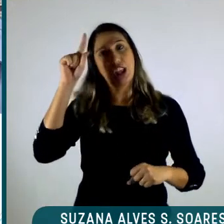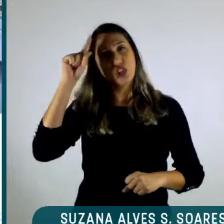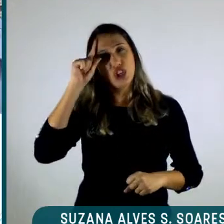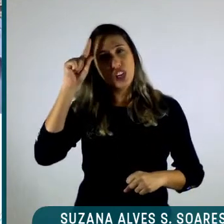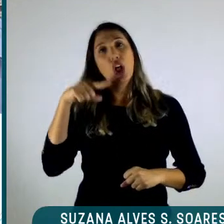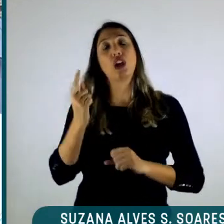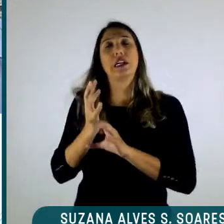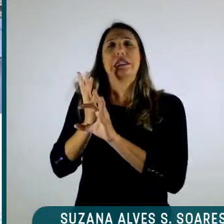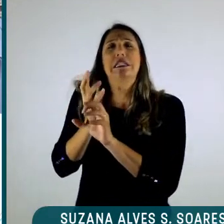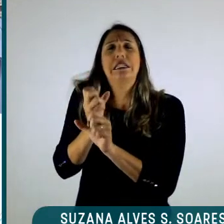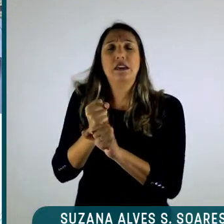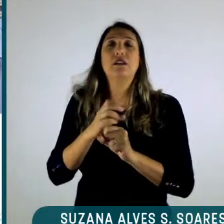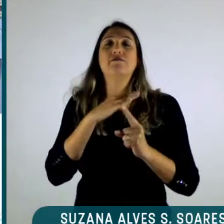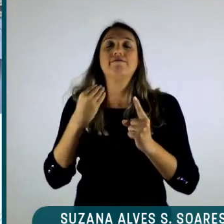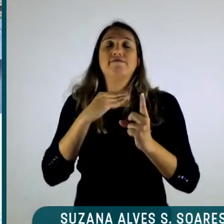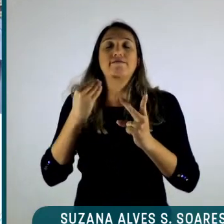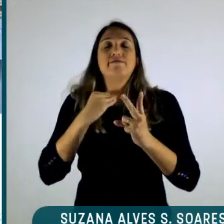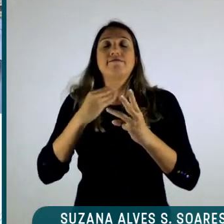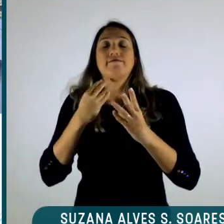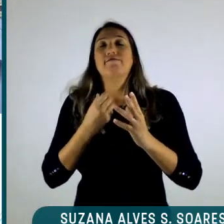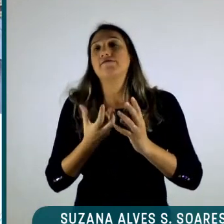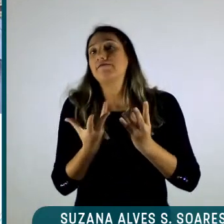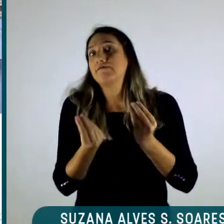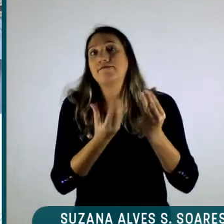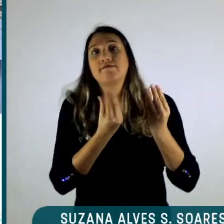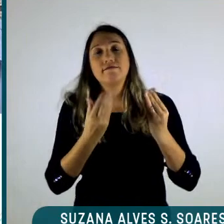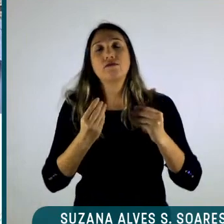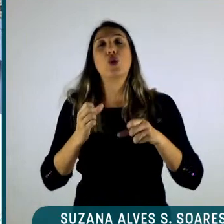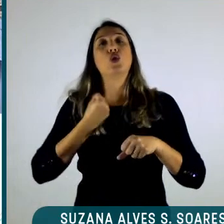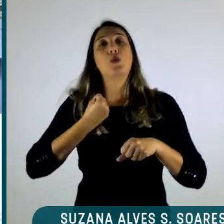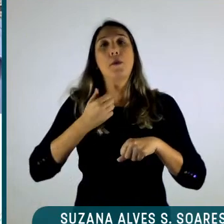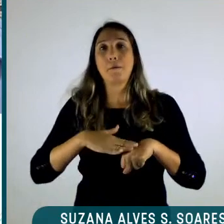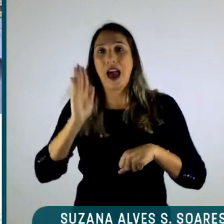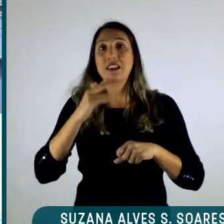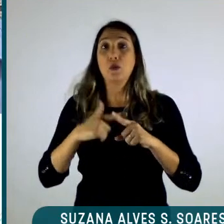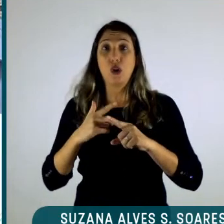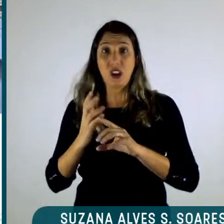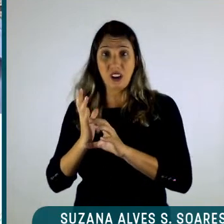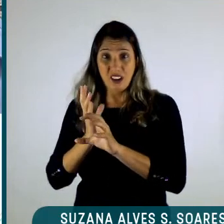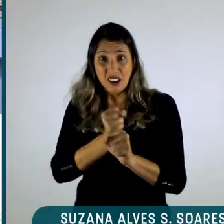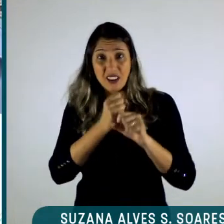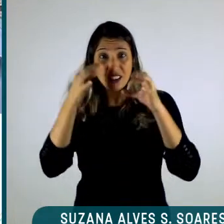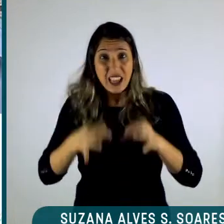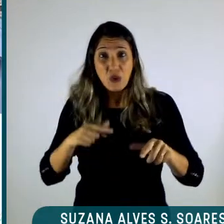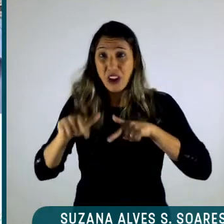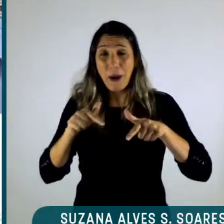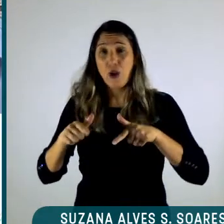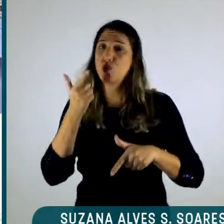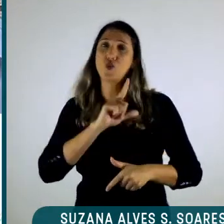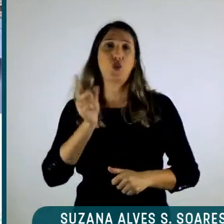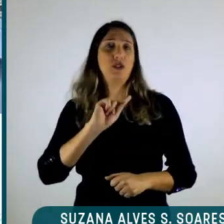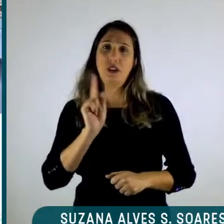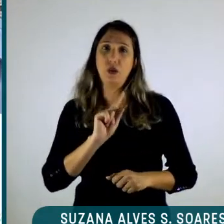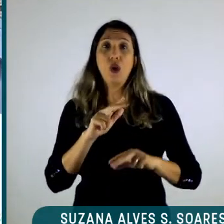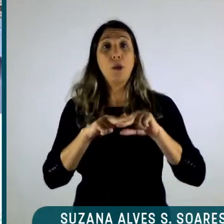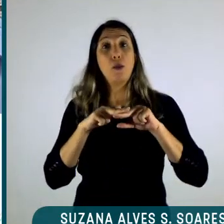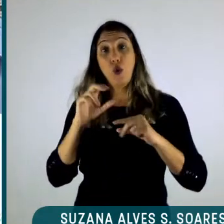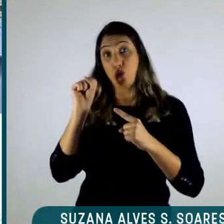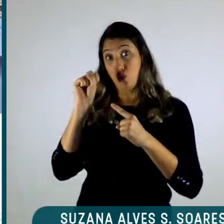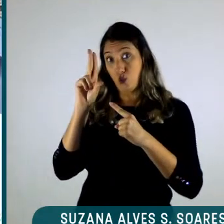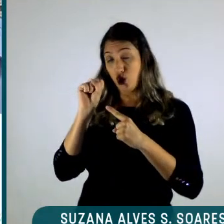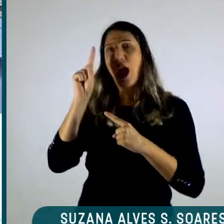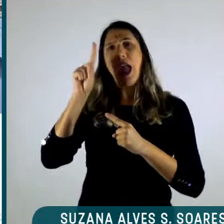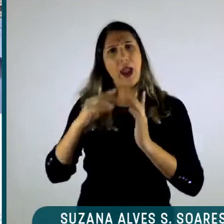need. We've been past 30 days and the death toll is still rising.